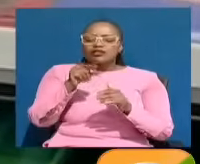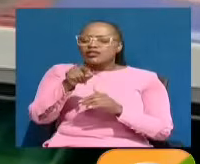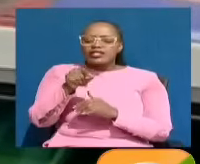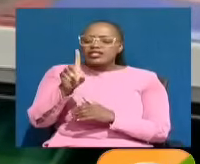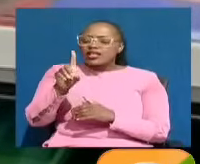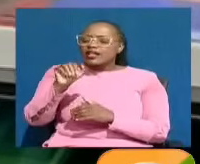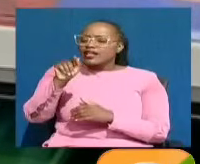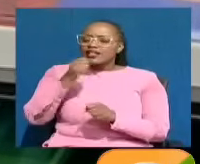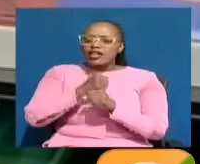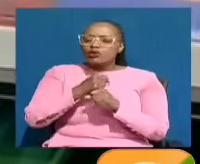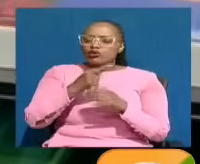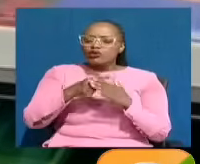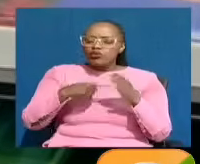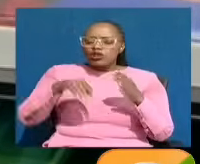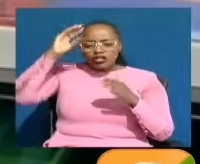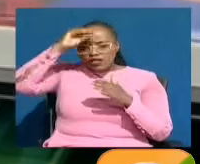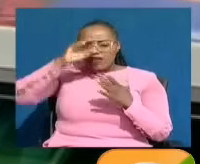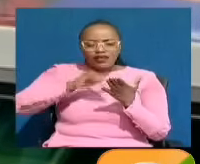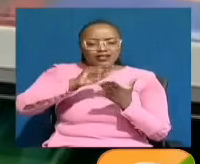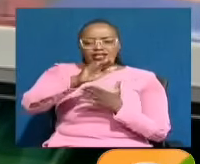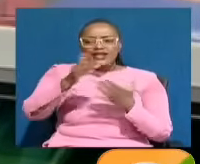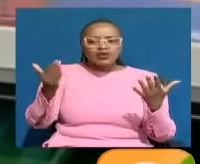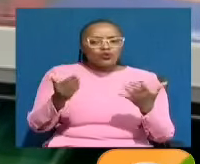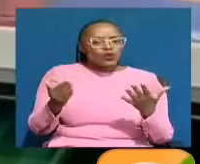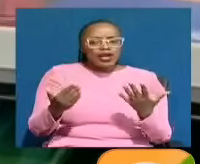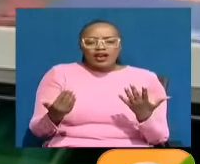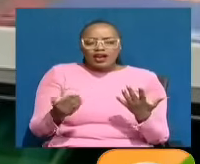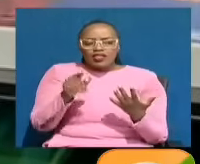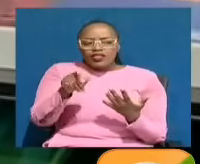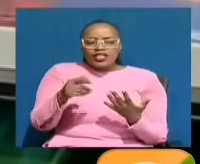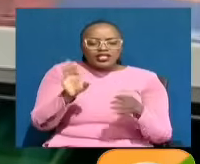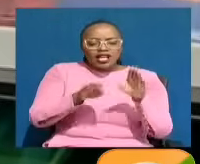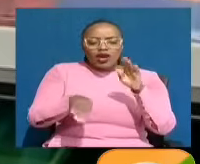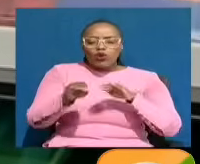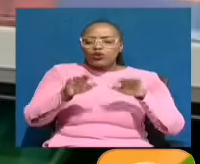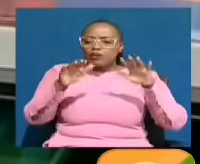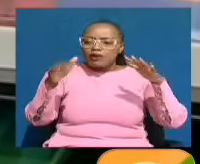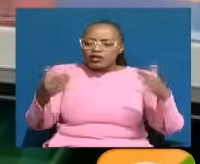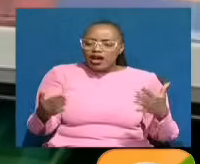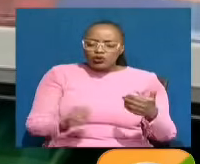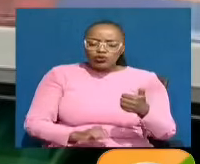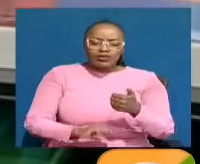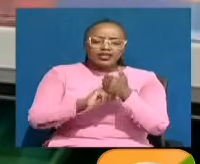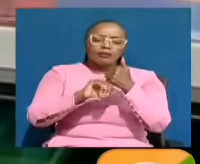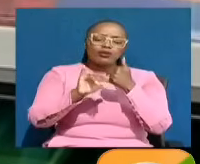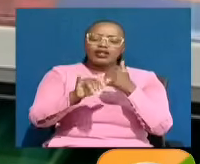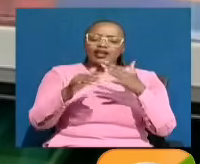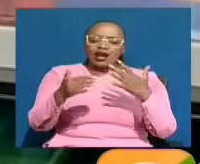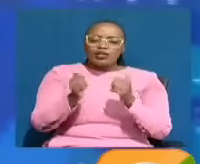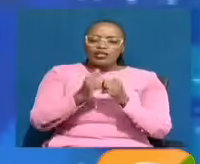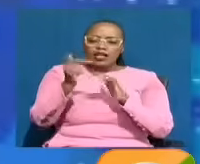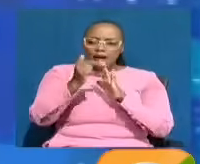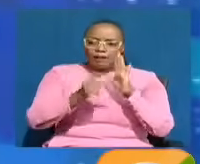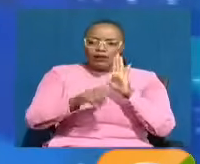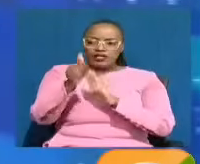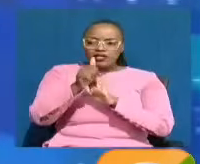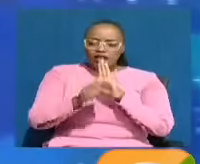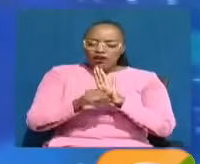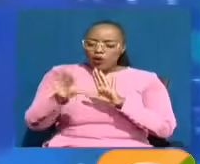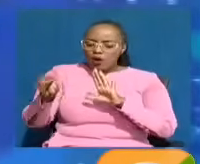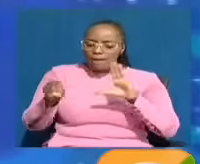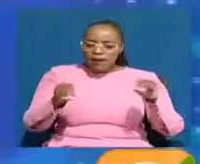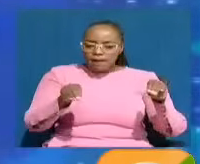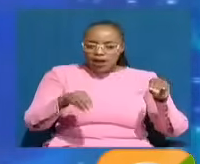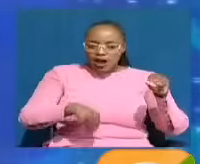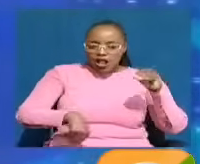and their sentiments? Where does it go, and how does it contribute to the implementation of the 10-point agenda? We are putting all this together as